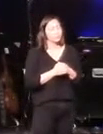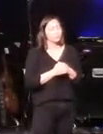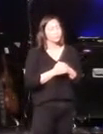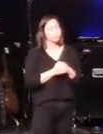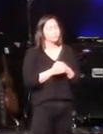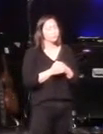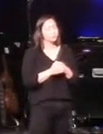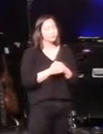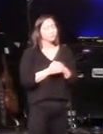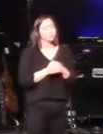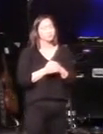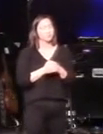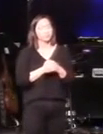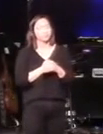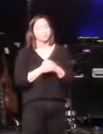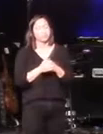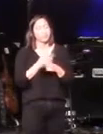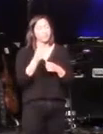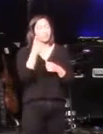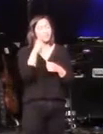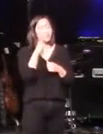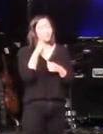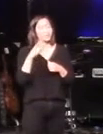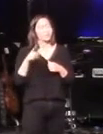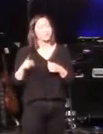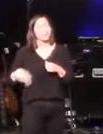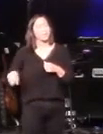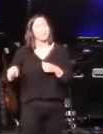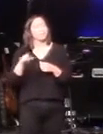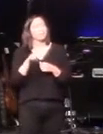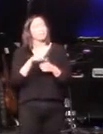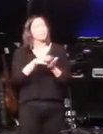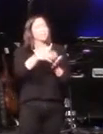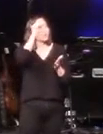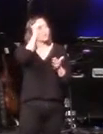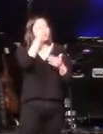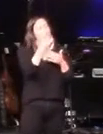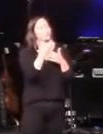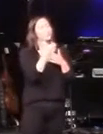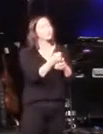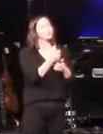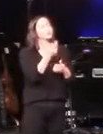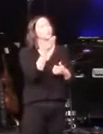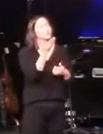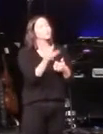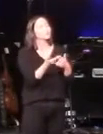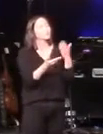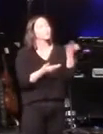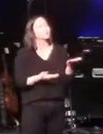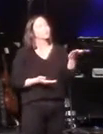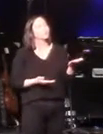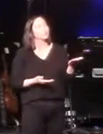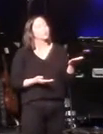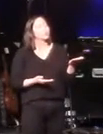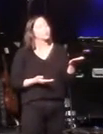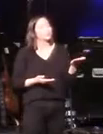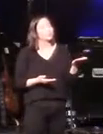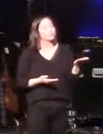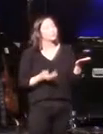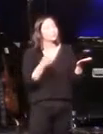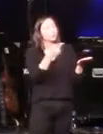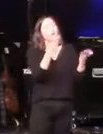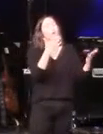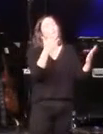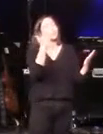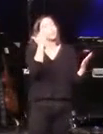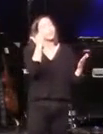And trust you. That you know, and you have it set up. You already have their meal plan tomorrow. You already know what they have set for it. You have things